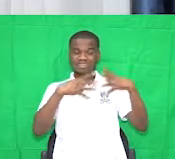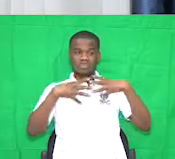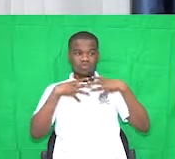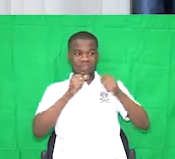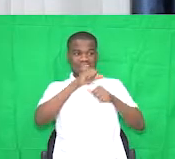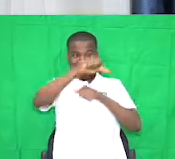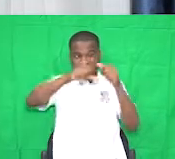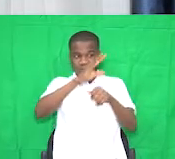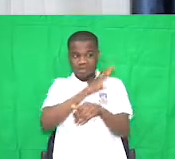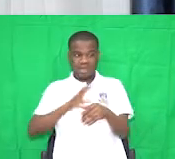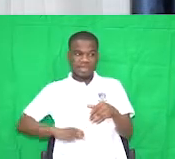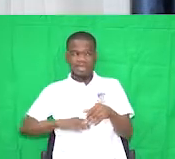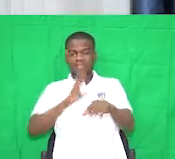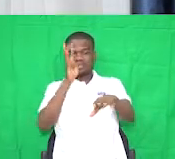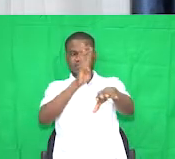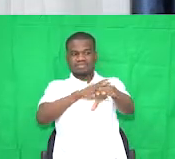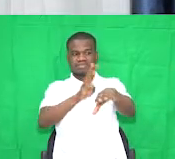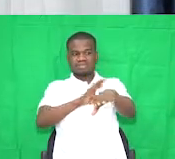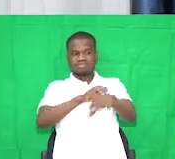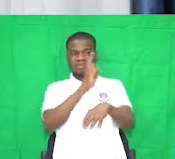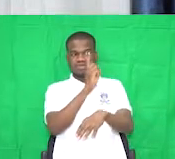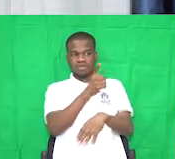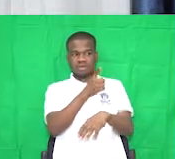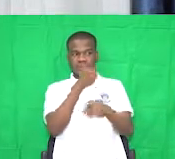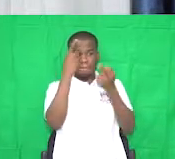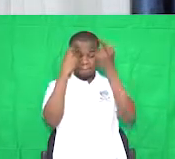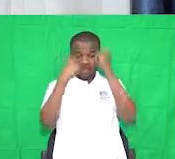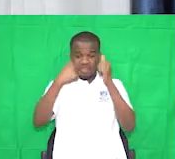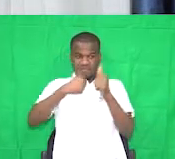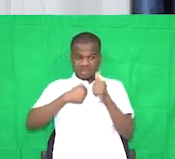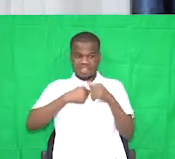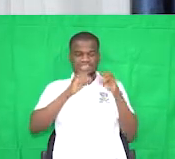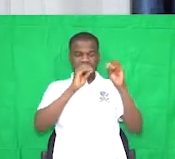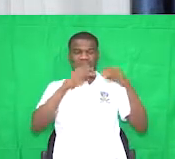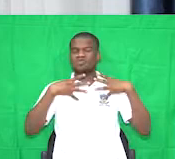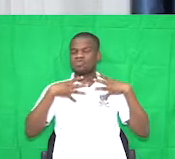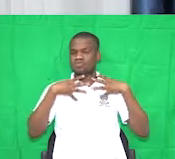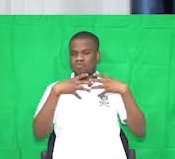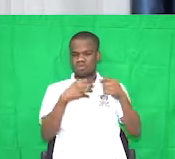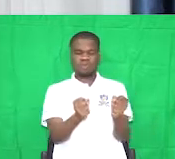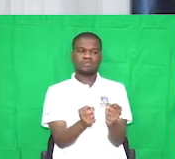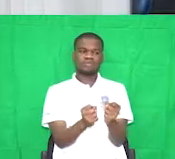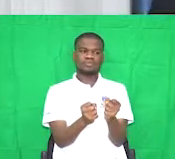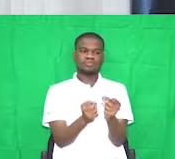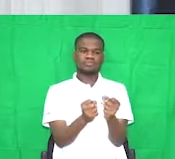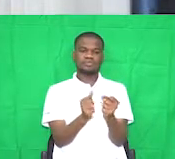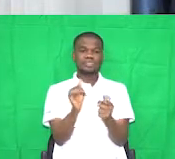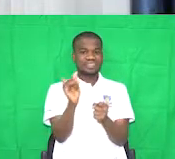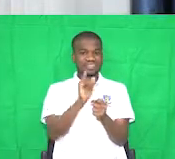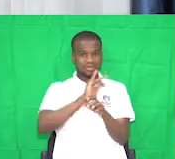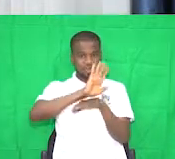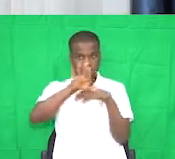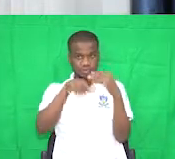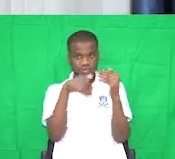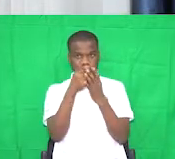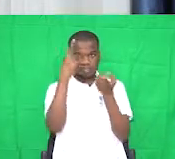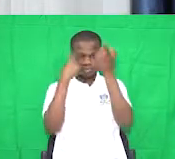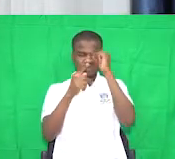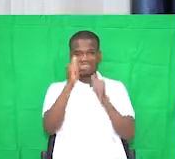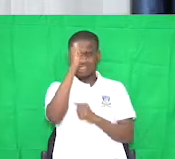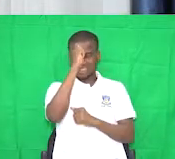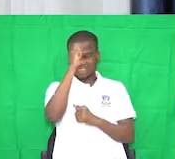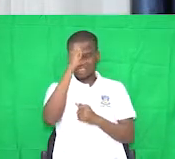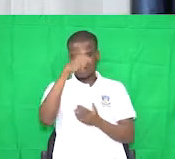Savior Jesus Christ, he's puffed up with conceit. He knows nothing. He has a morbid craving for controversy and dispute about words, thinking